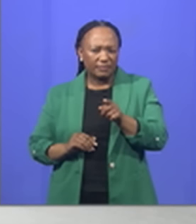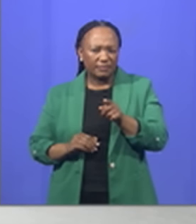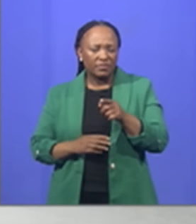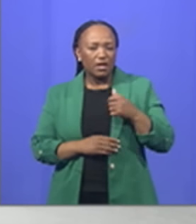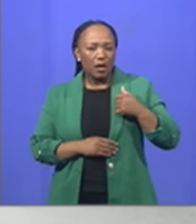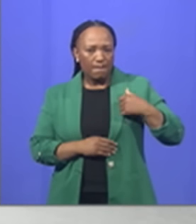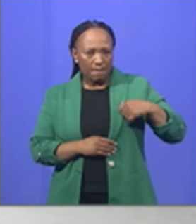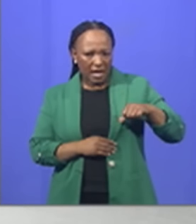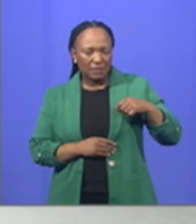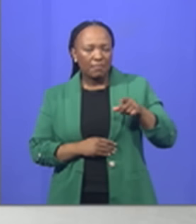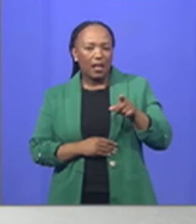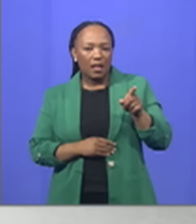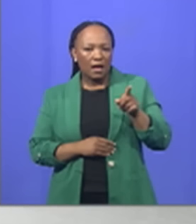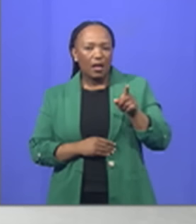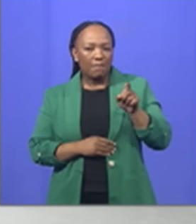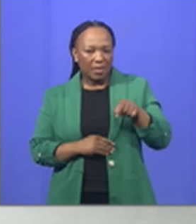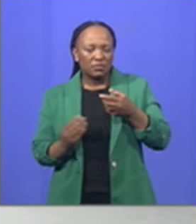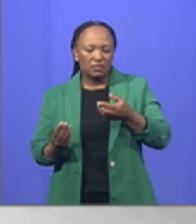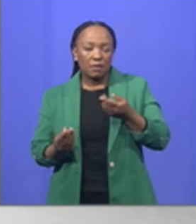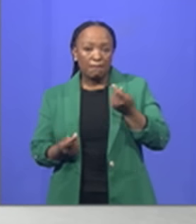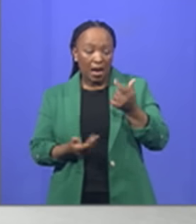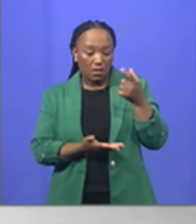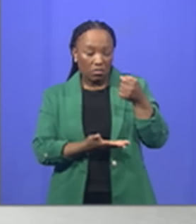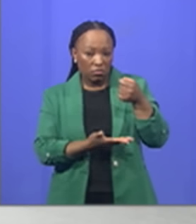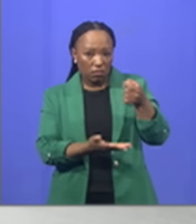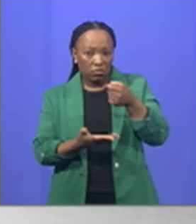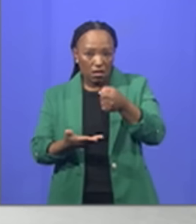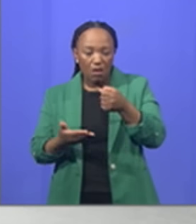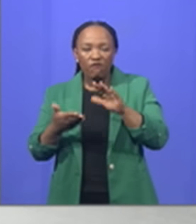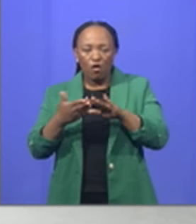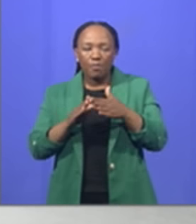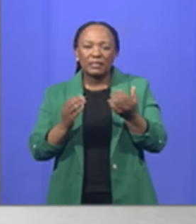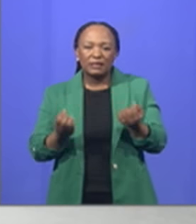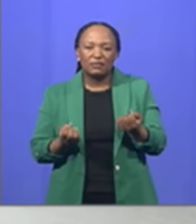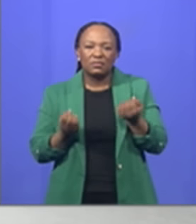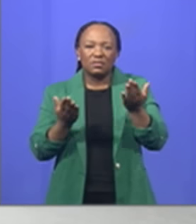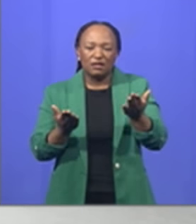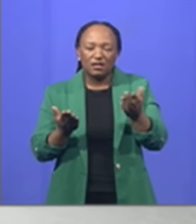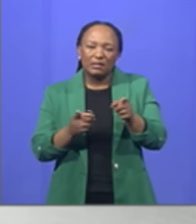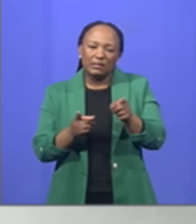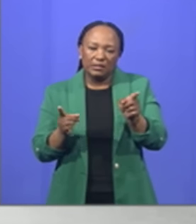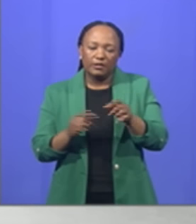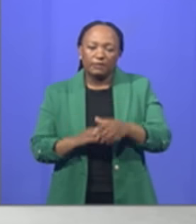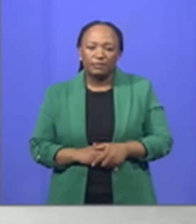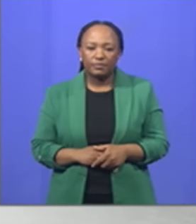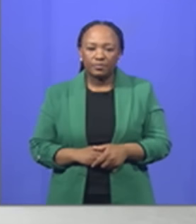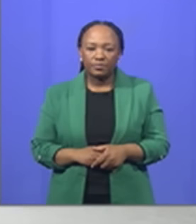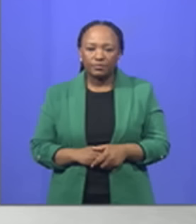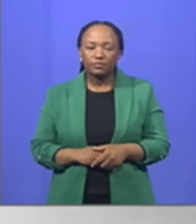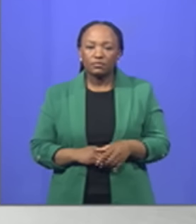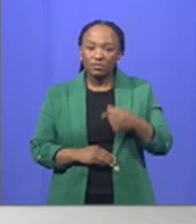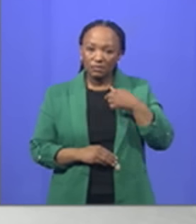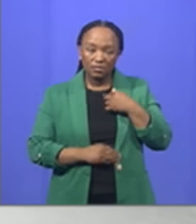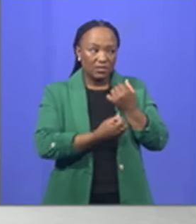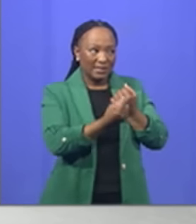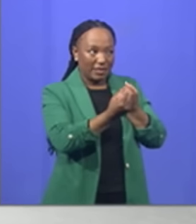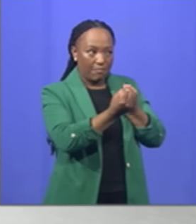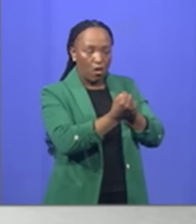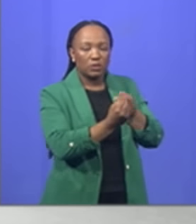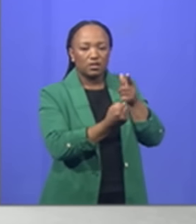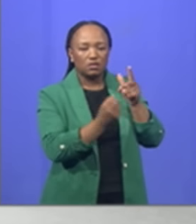Masepala tshwantse o kry-e tšhelete gore o kgone go sega setšhaba le e le gore o na le go belaela mola le mola. Ke dumelana le sephetho seo ba se tšereng